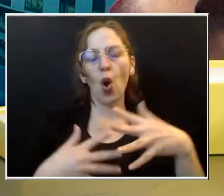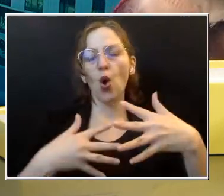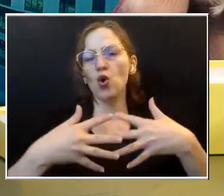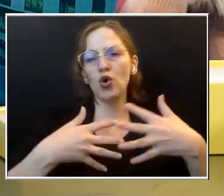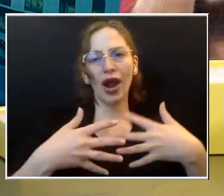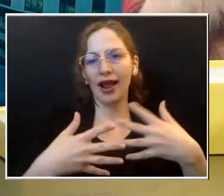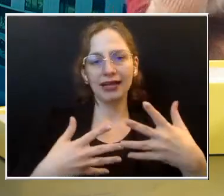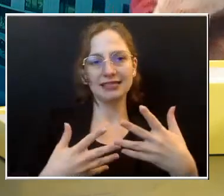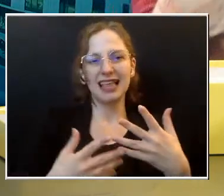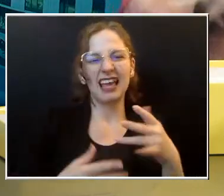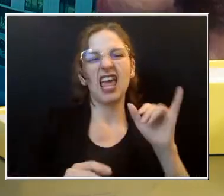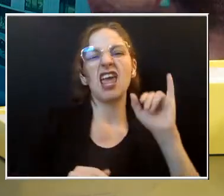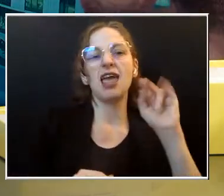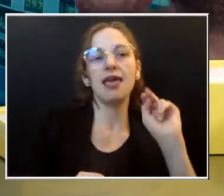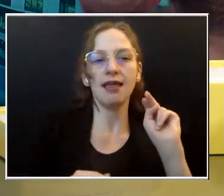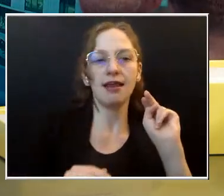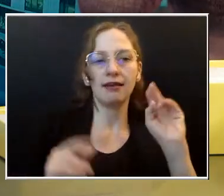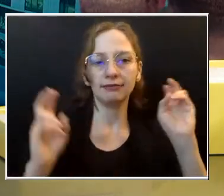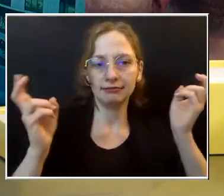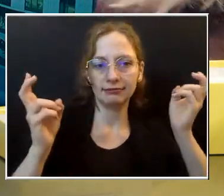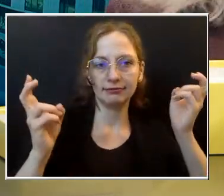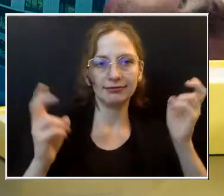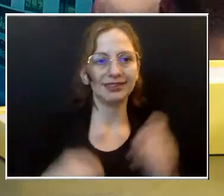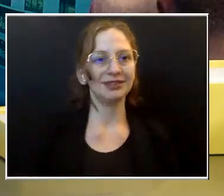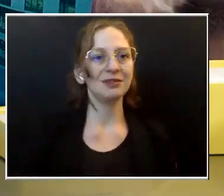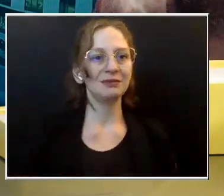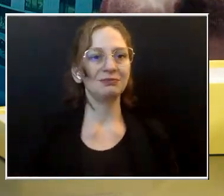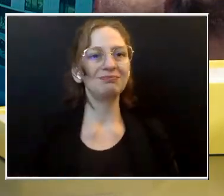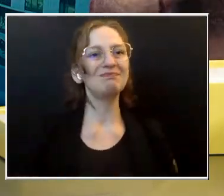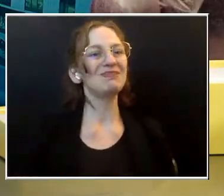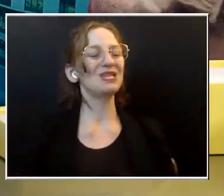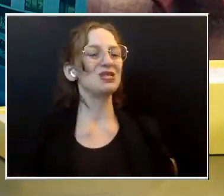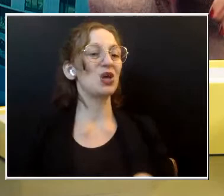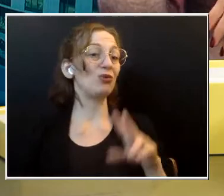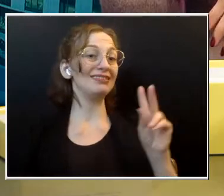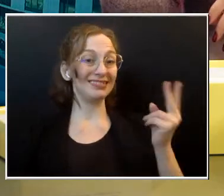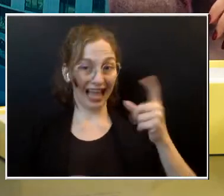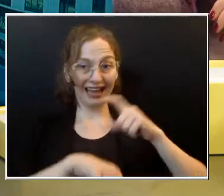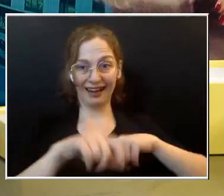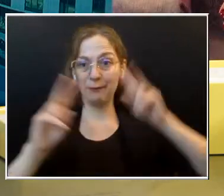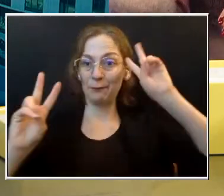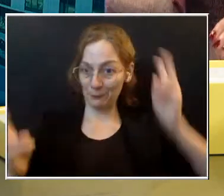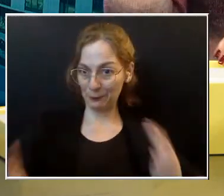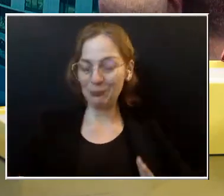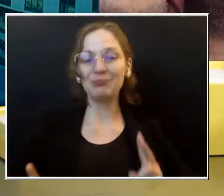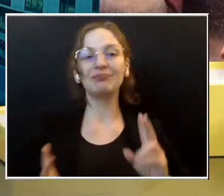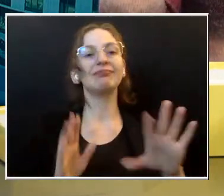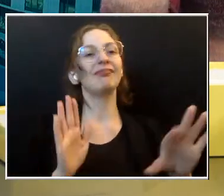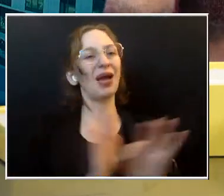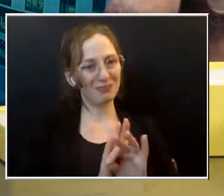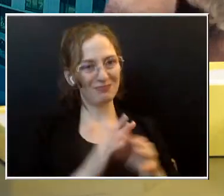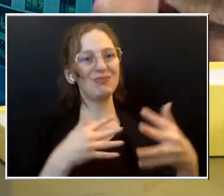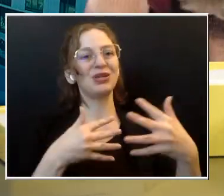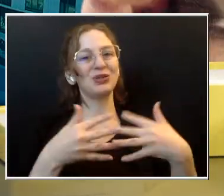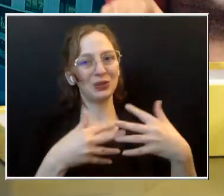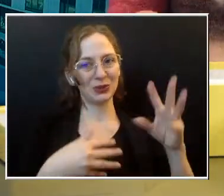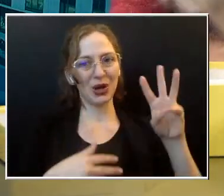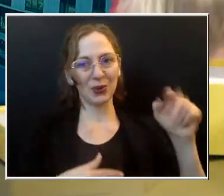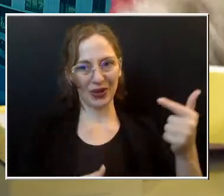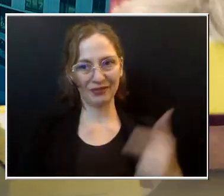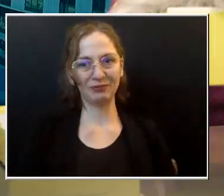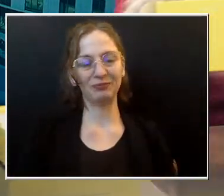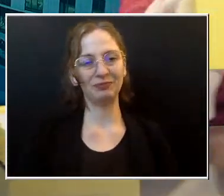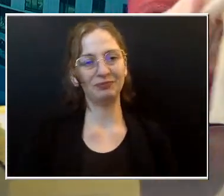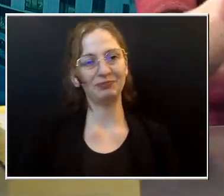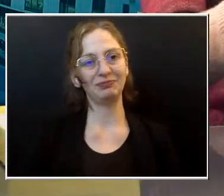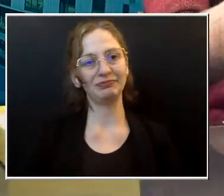then the second gray time, is under there. second time I lost my hair, then I picked the gray wig because I thought that's kind of where I was.